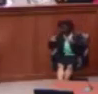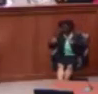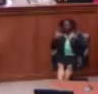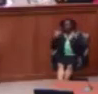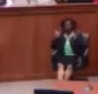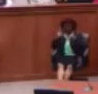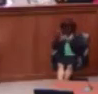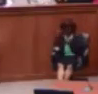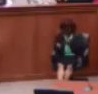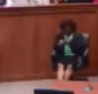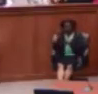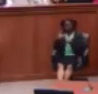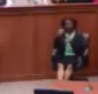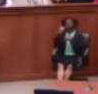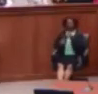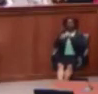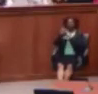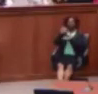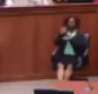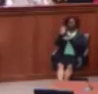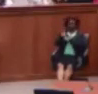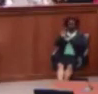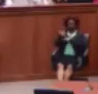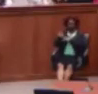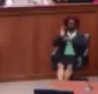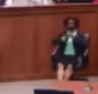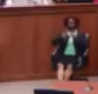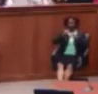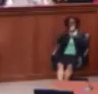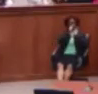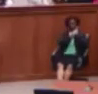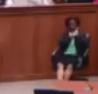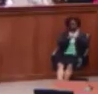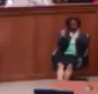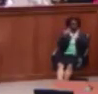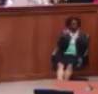passes. I believe that was our last item. That concludes our agenda. Thank you so much.